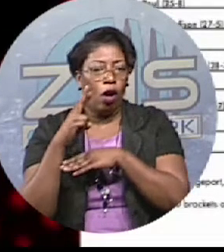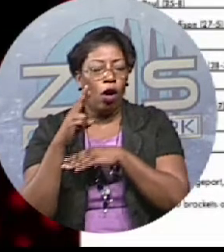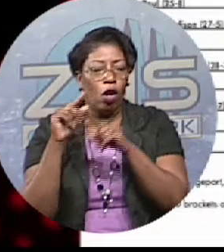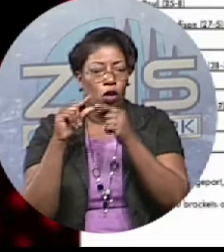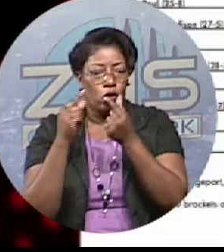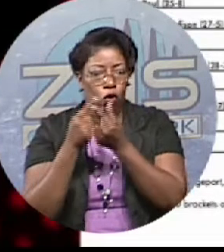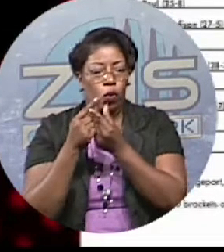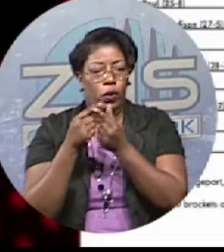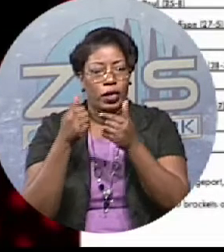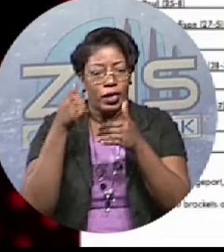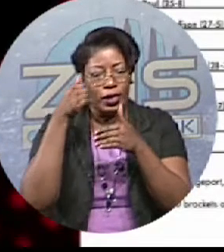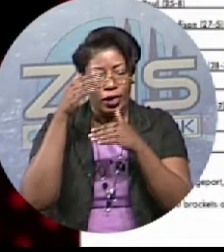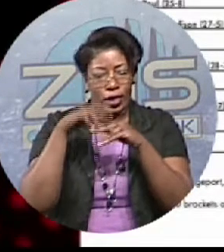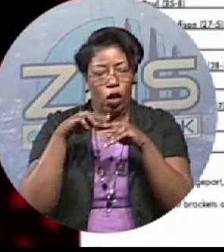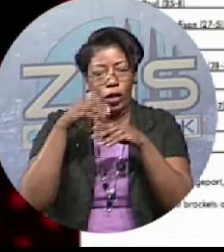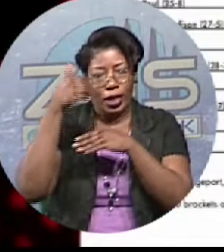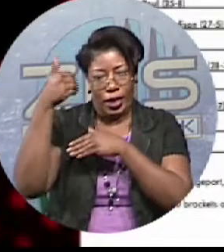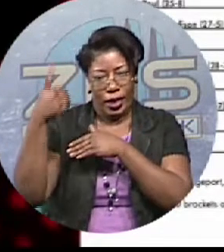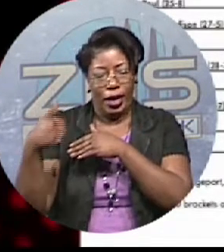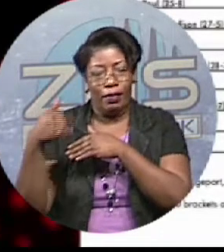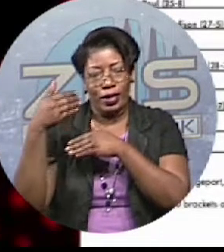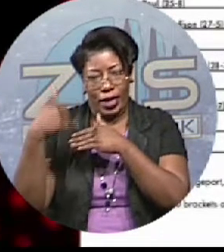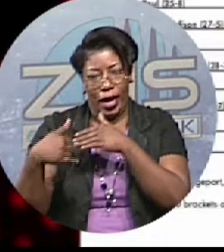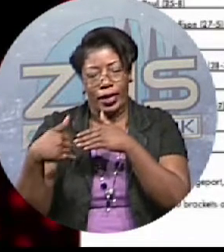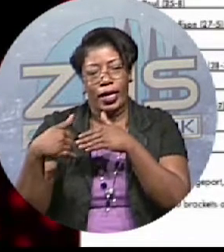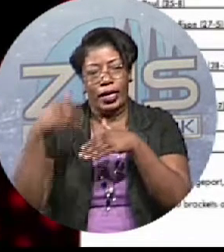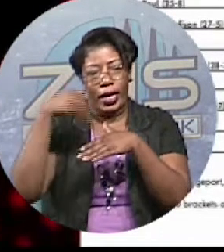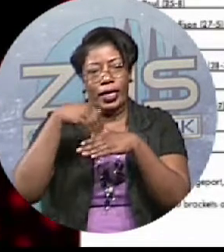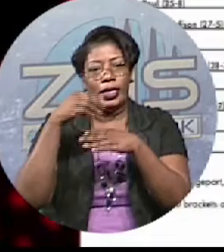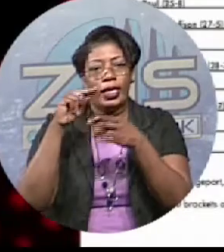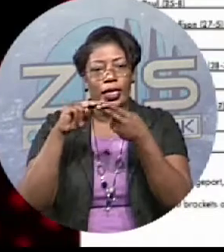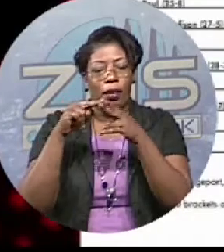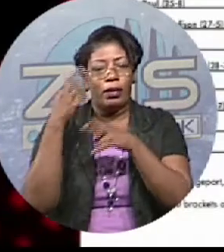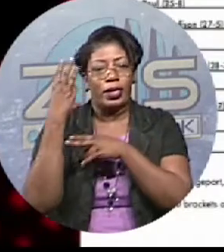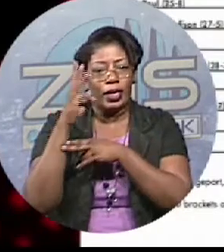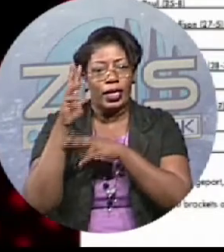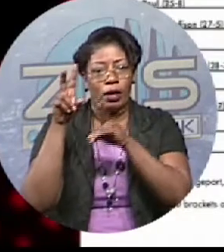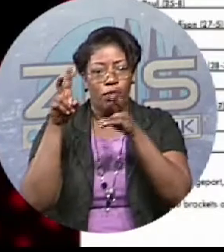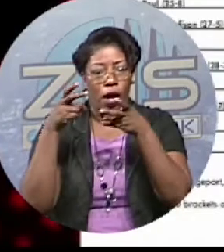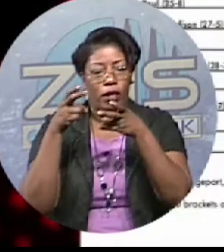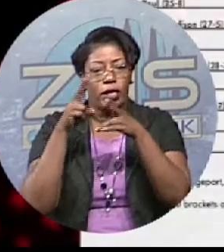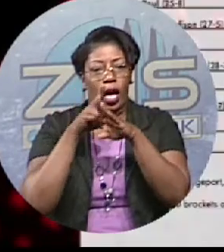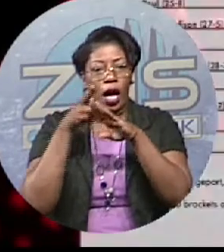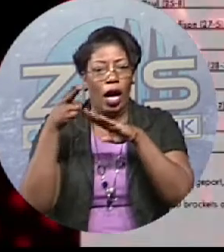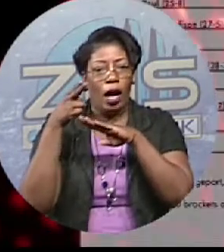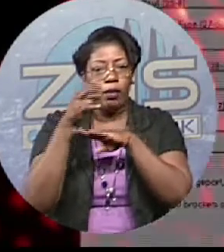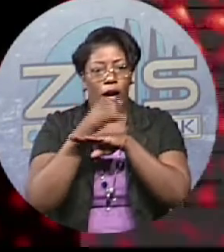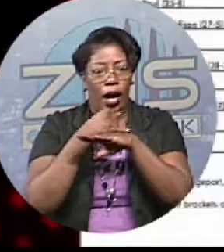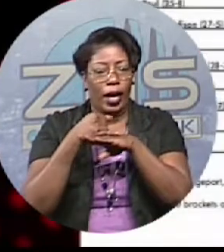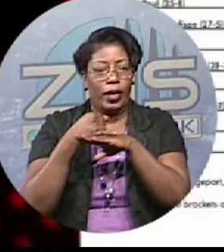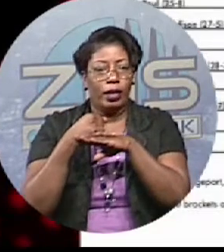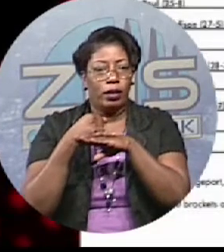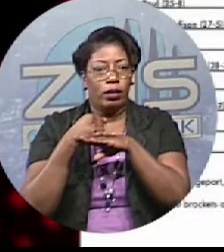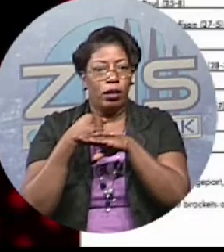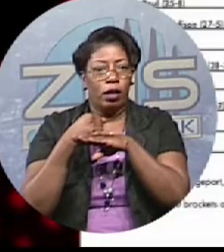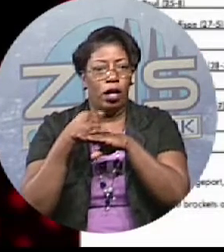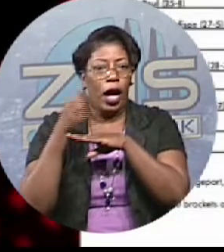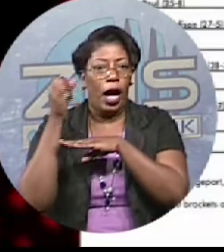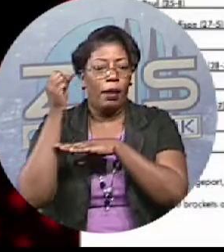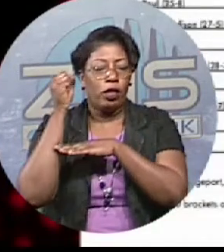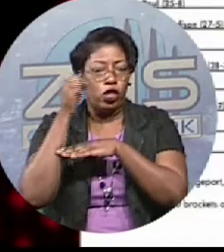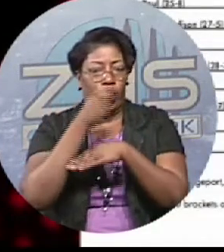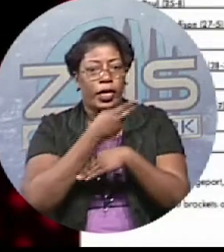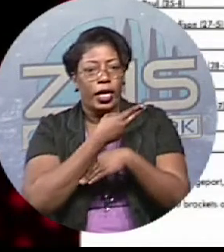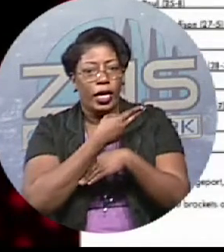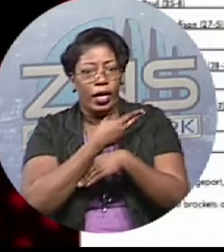on the left side. They come in at #16. On the right side of the bracket is Harbor Island native LaShawn Higgs and the Texas Longhorns.